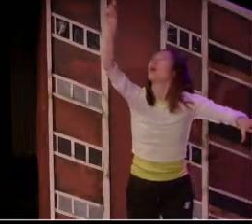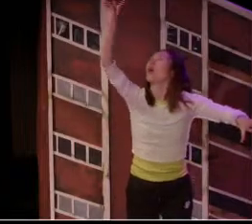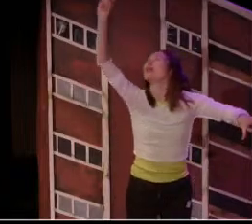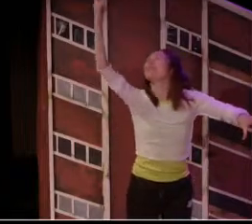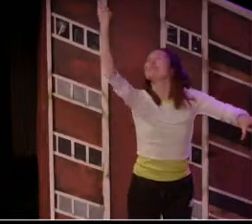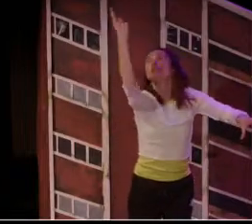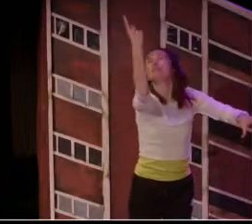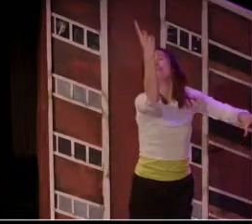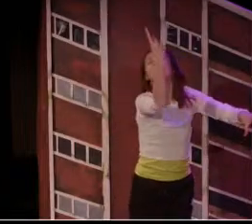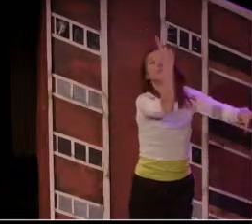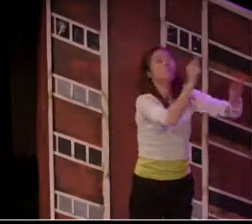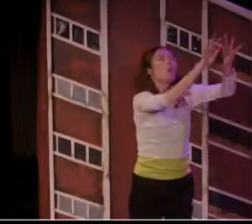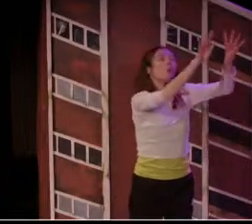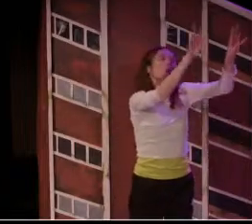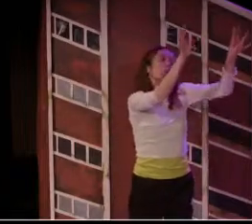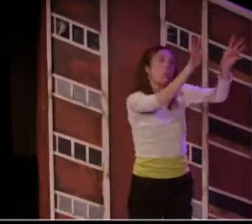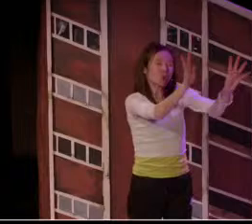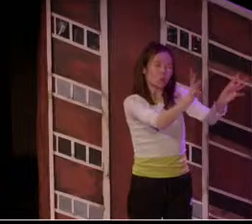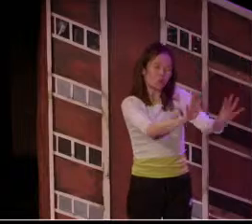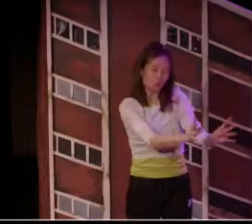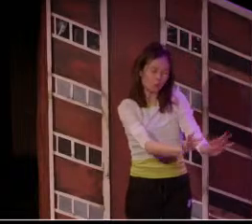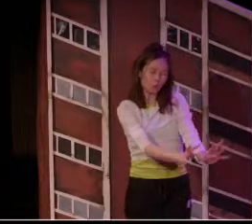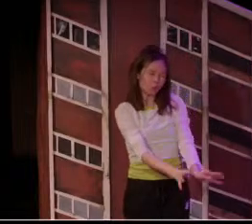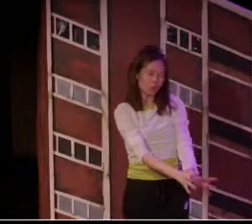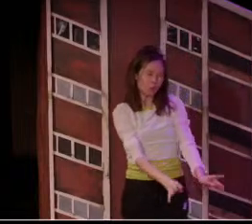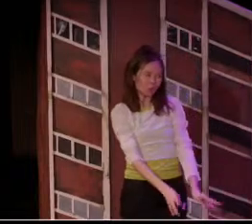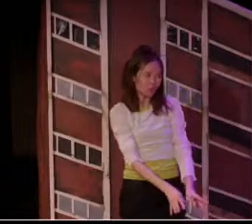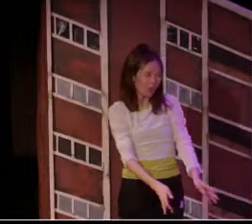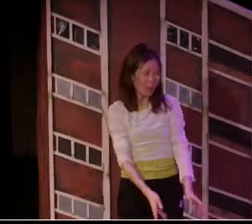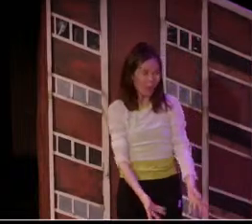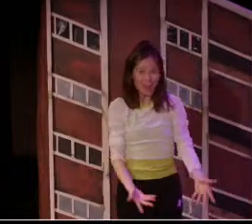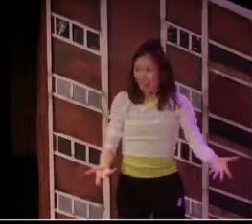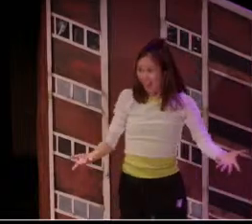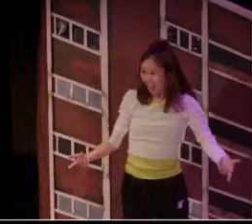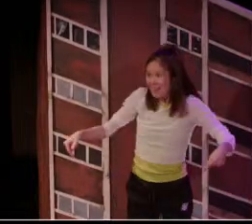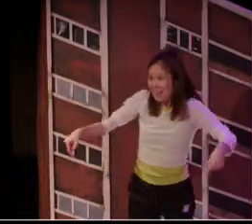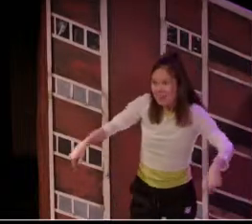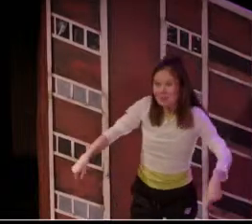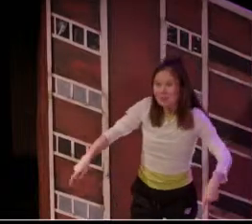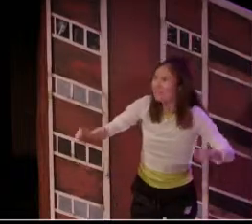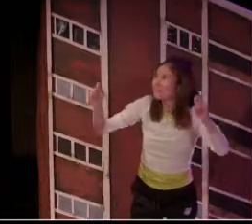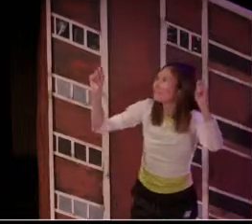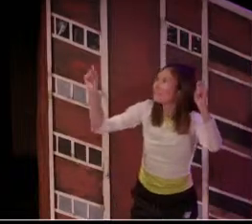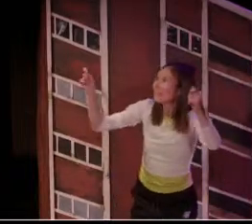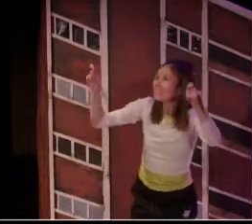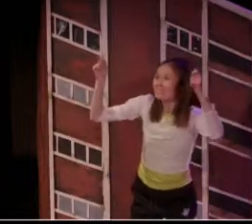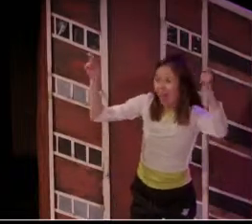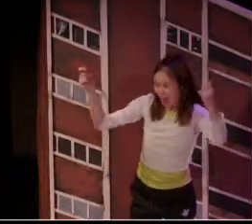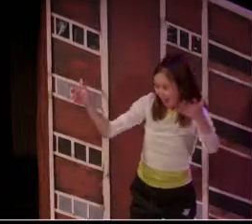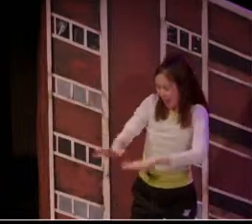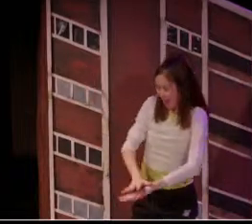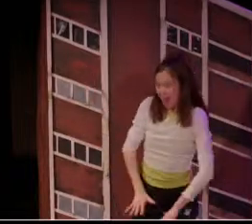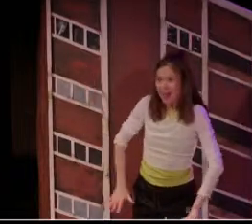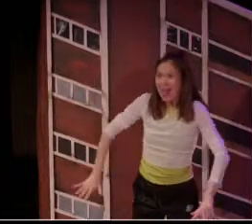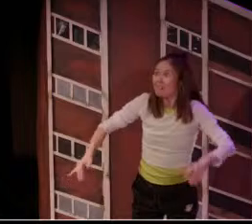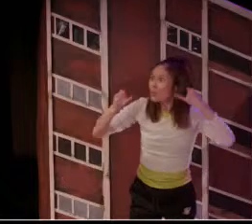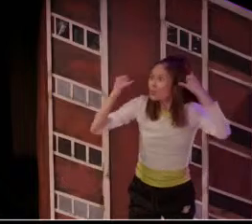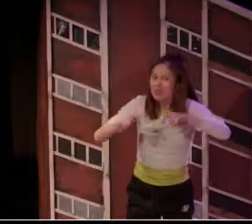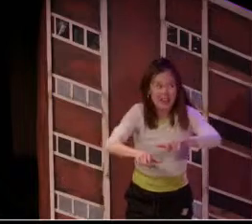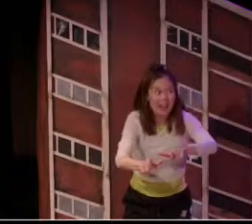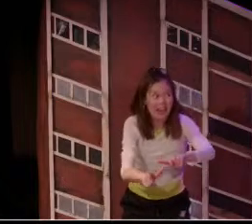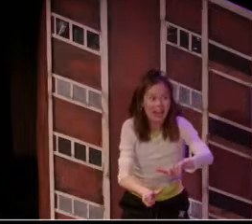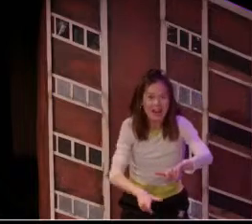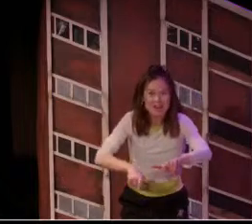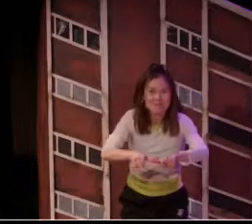hailing springtime start. This, your sheep shearing, is like a feast made for the petty gods, and you,